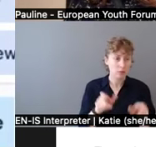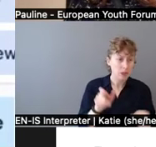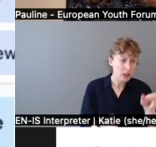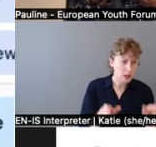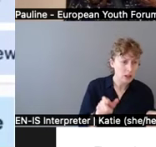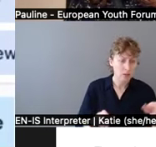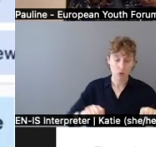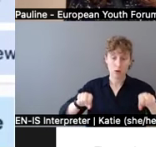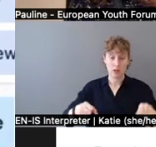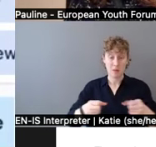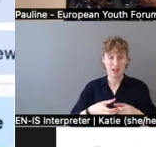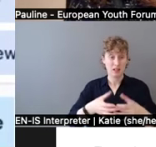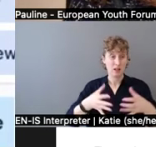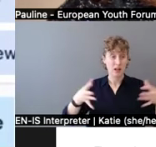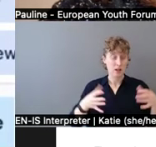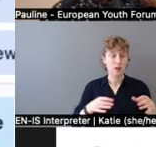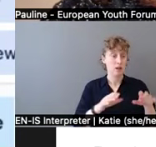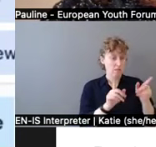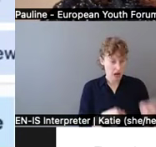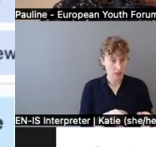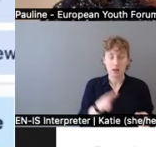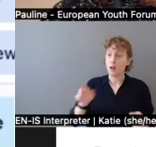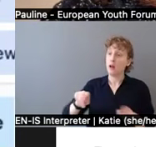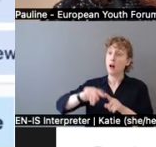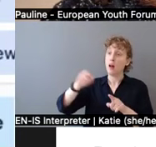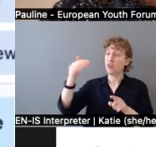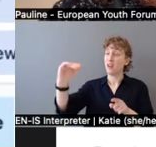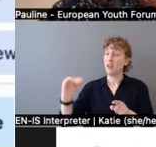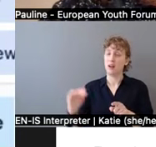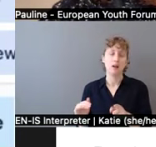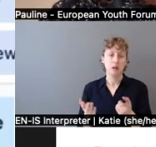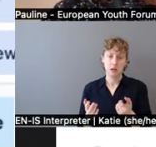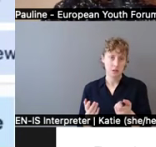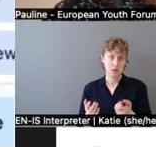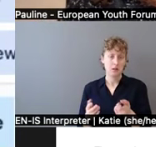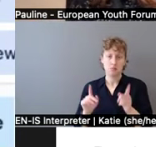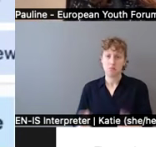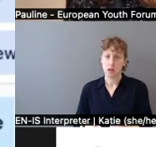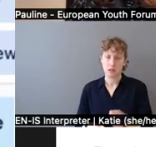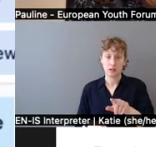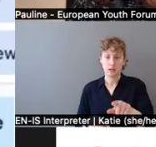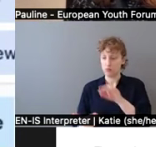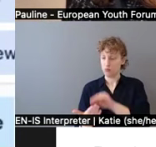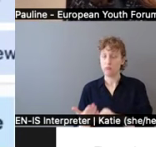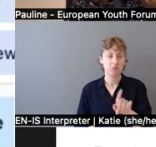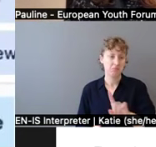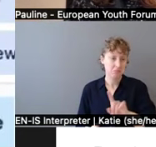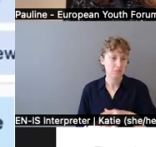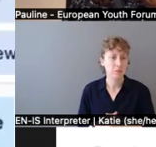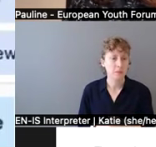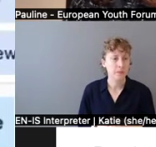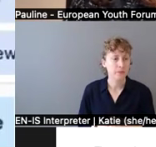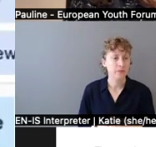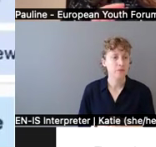budget categories are optional. And then I will show you, so this is an example of how a budget could look